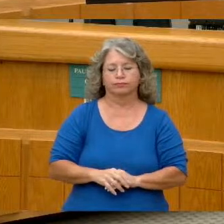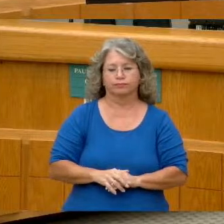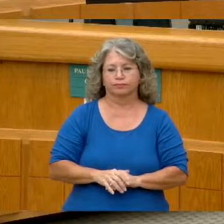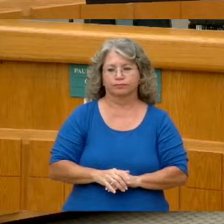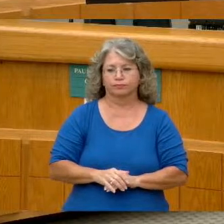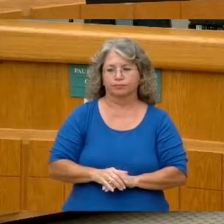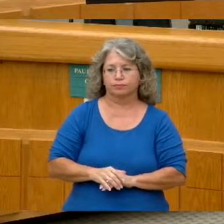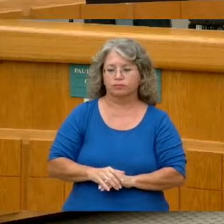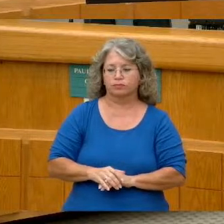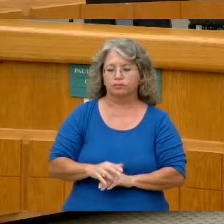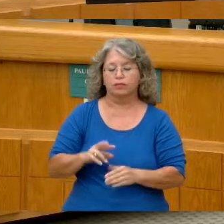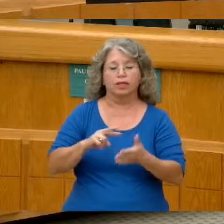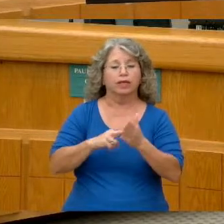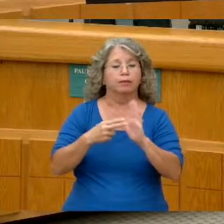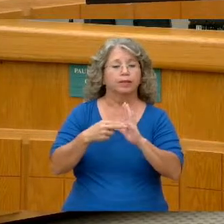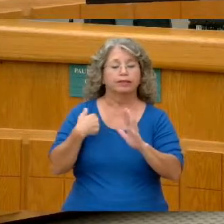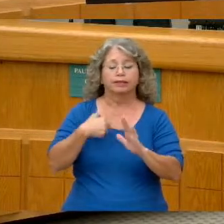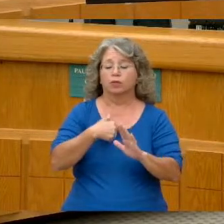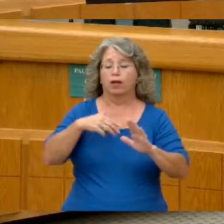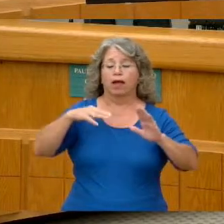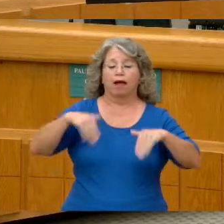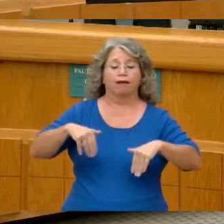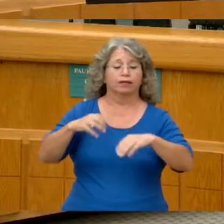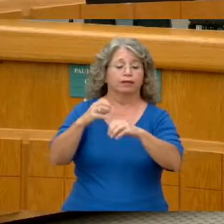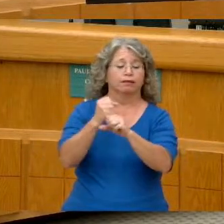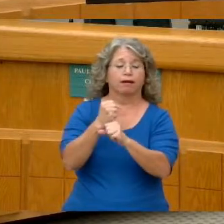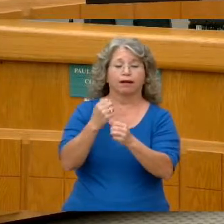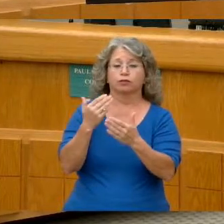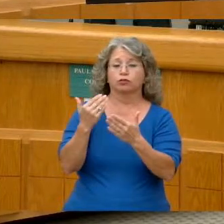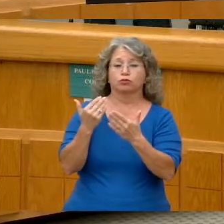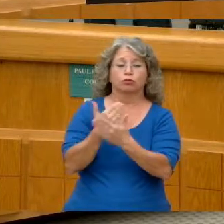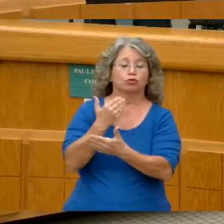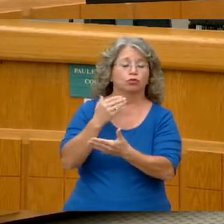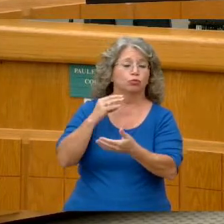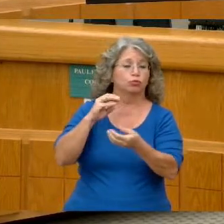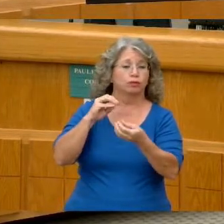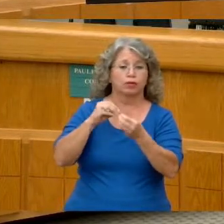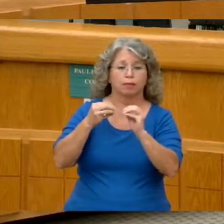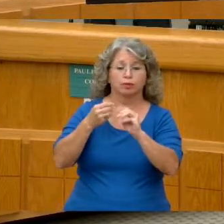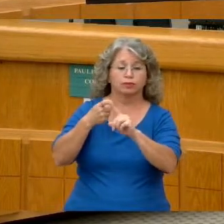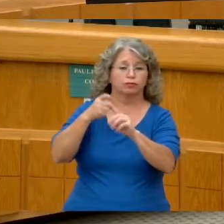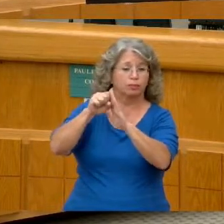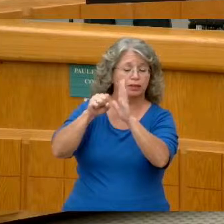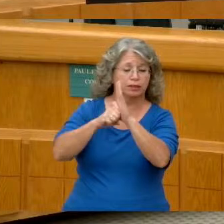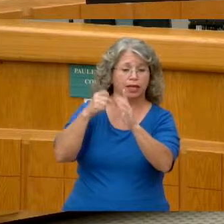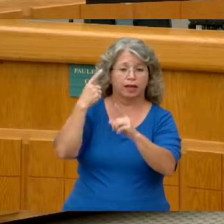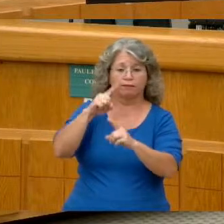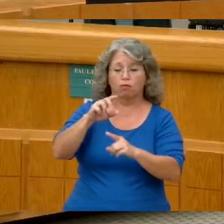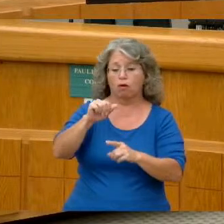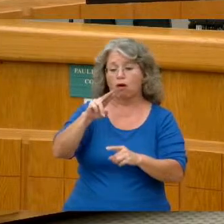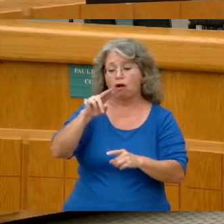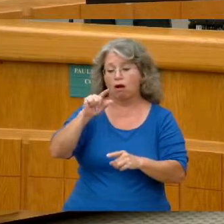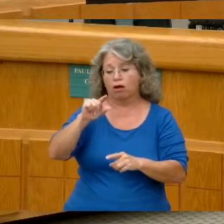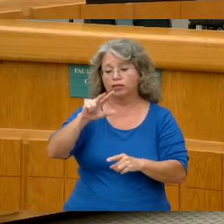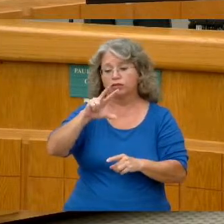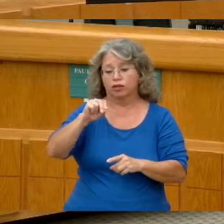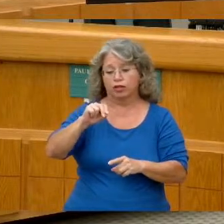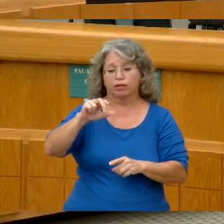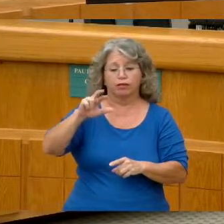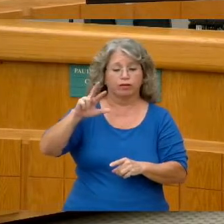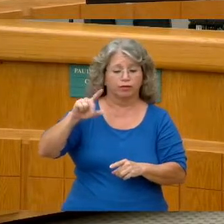So, which means that we haven't gotten additional numbers for August 30th, the 31st, or September 1st. Next